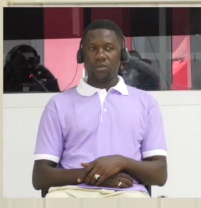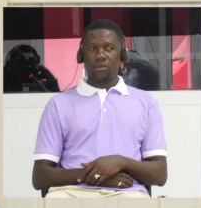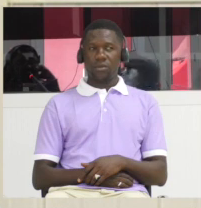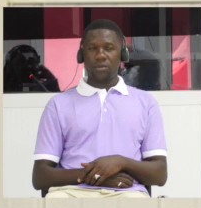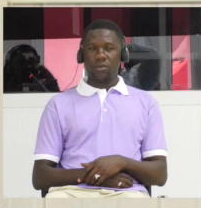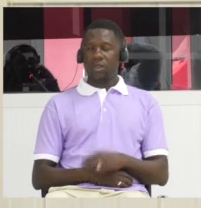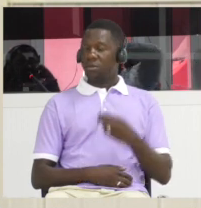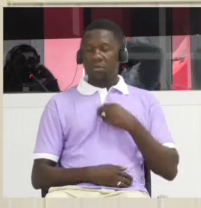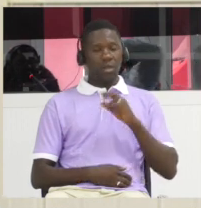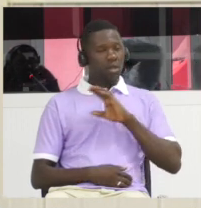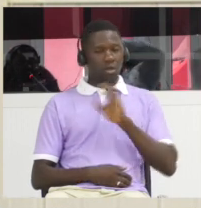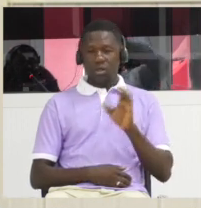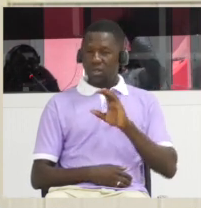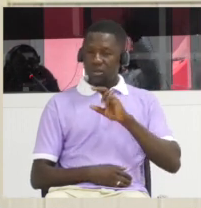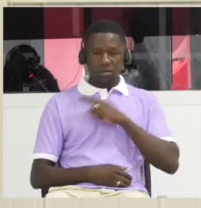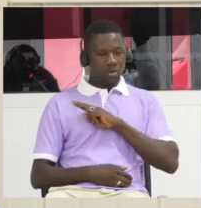If the Americans had